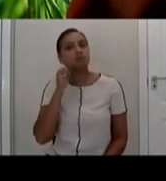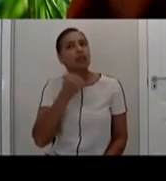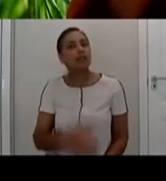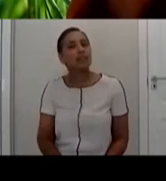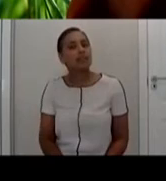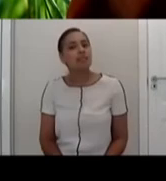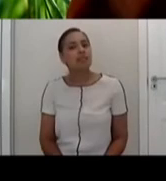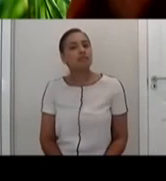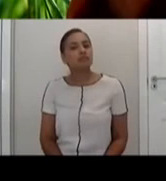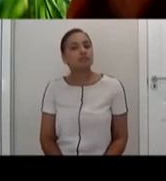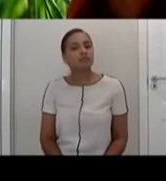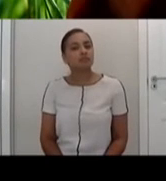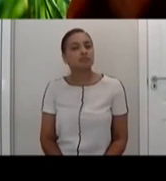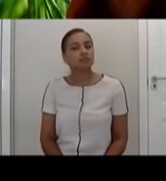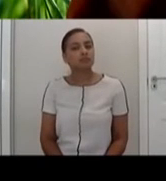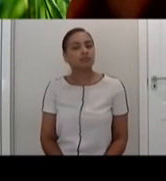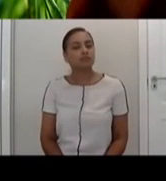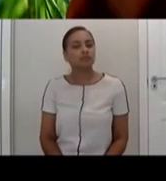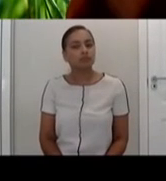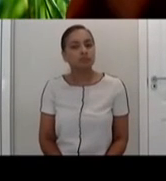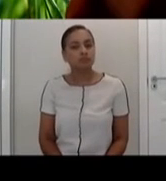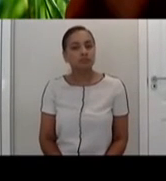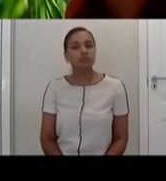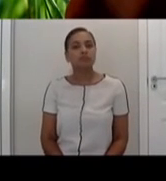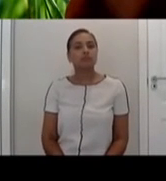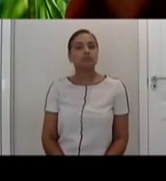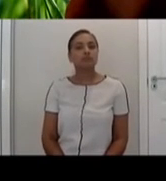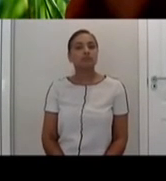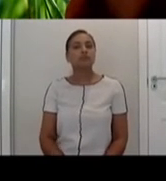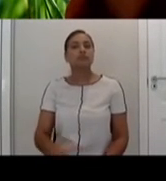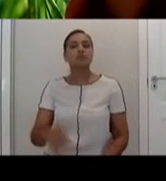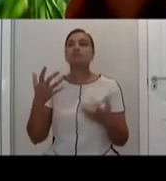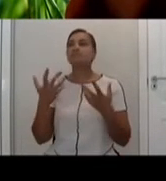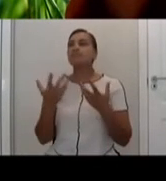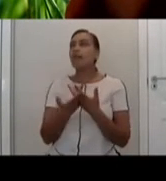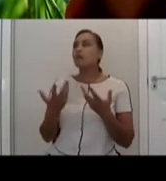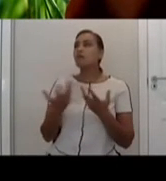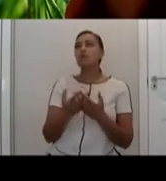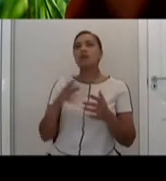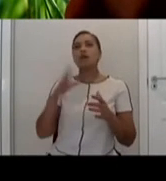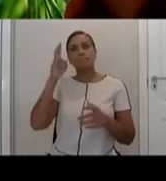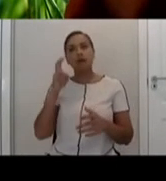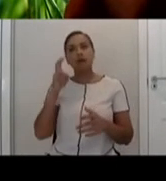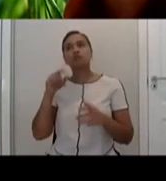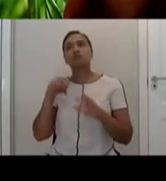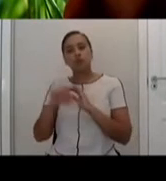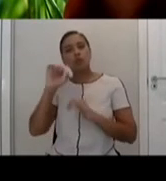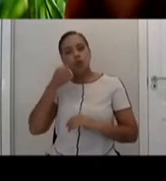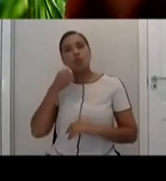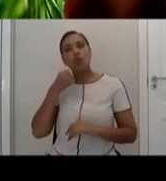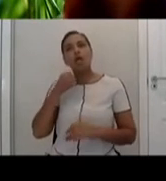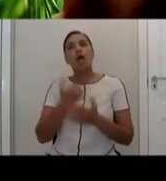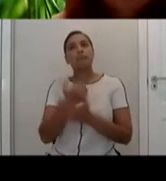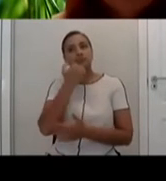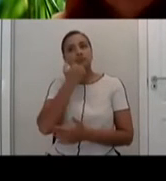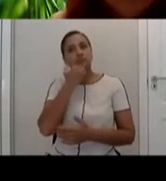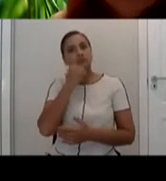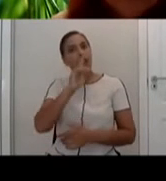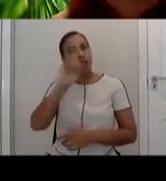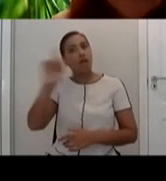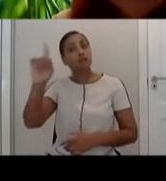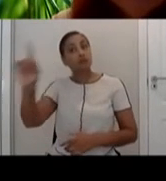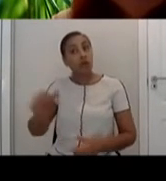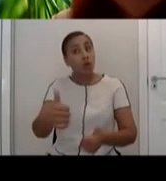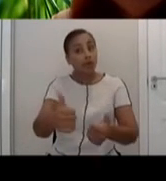how you know, how this is working on public transport, and we can get back to you, Fazila. Yeah, I think this